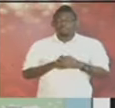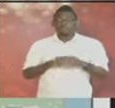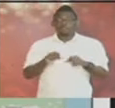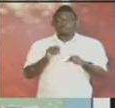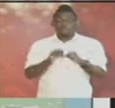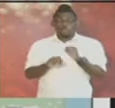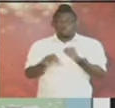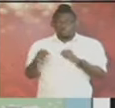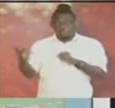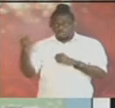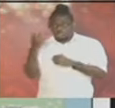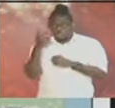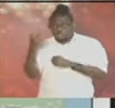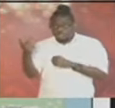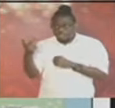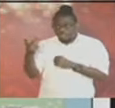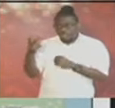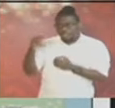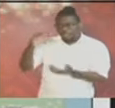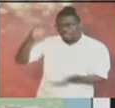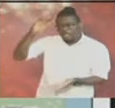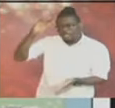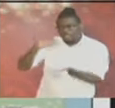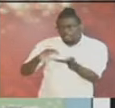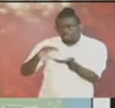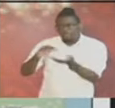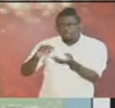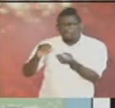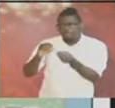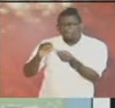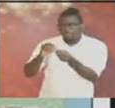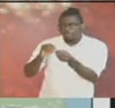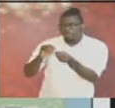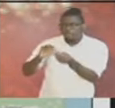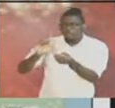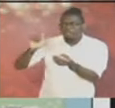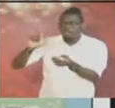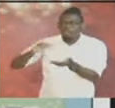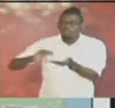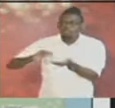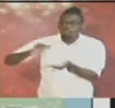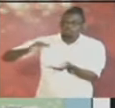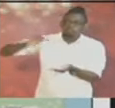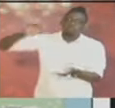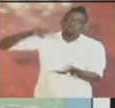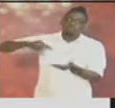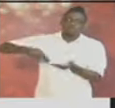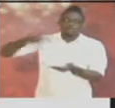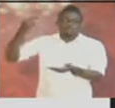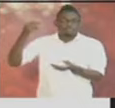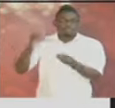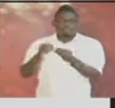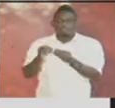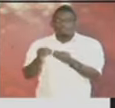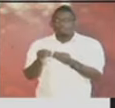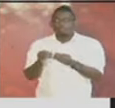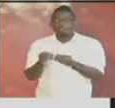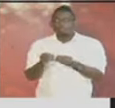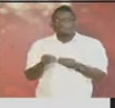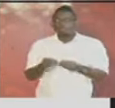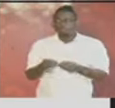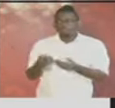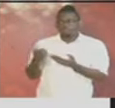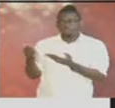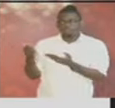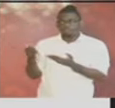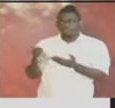subsequent increase during epidemiological weeks 10 and 11. Now, as we go to the other slide, we take a look at the counts per